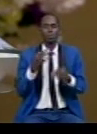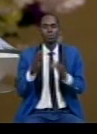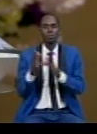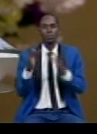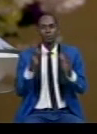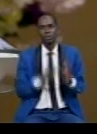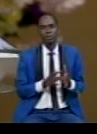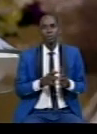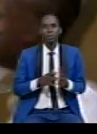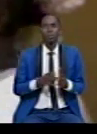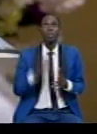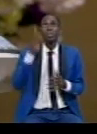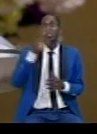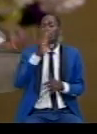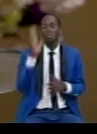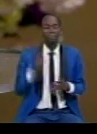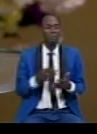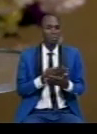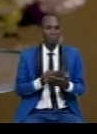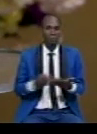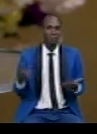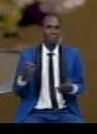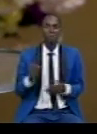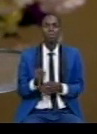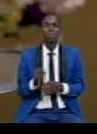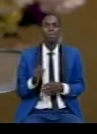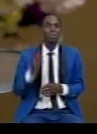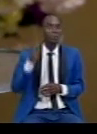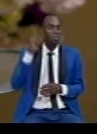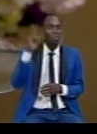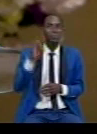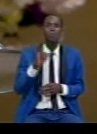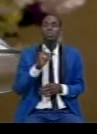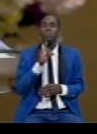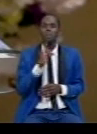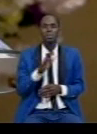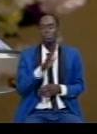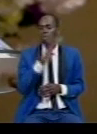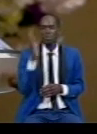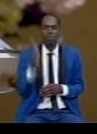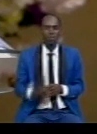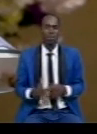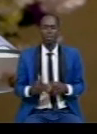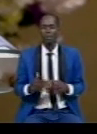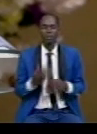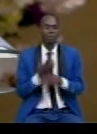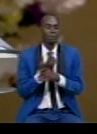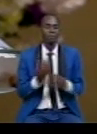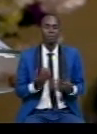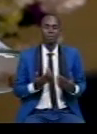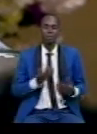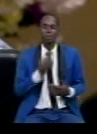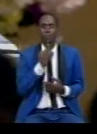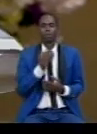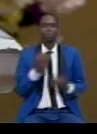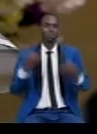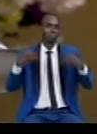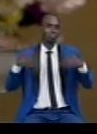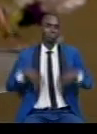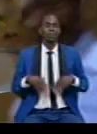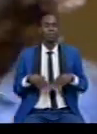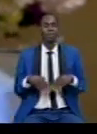He never fails. He's the undisappointing liberator. And he has liberated you tonight. Come